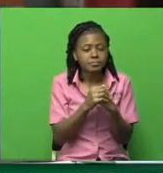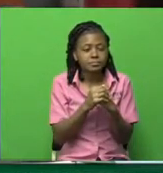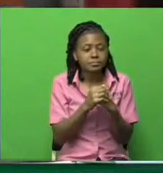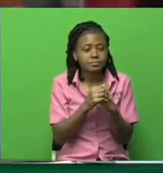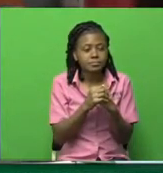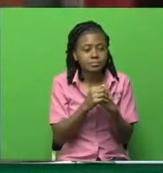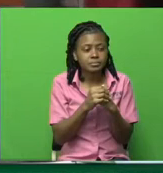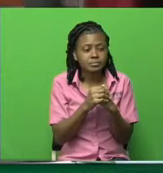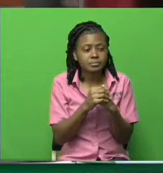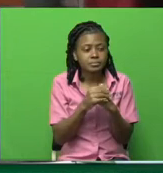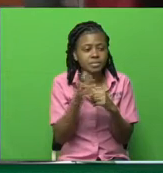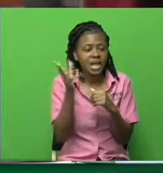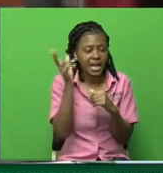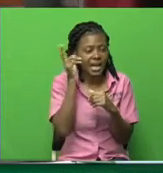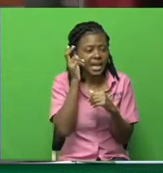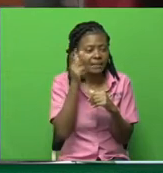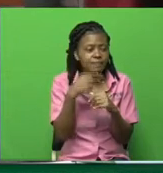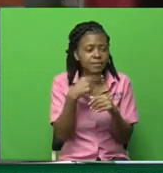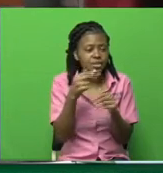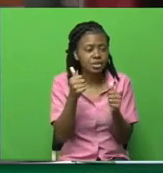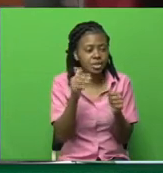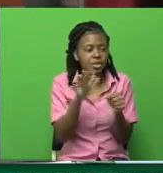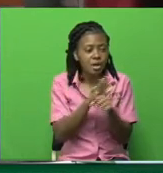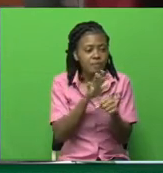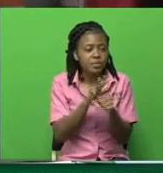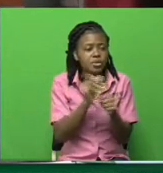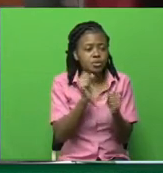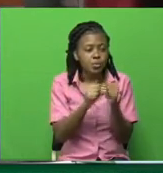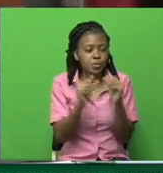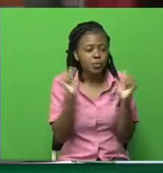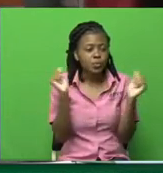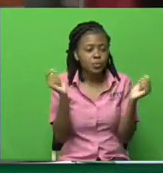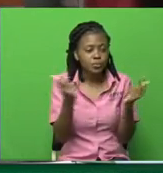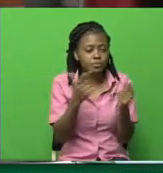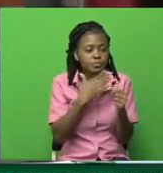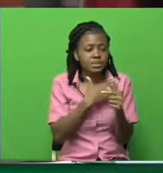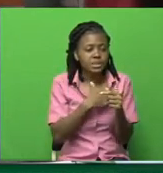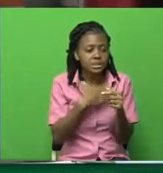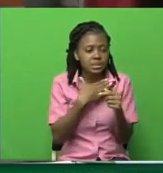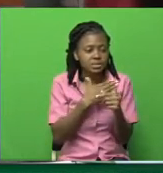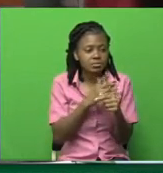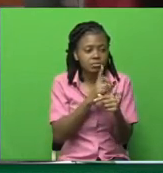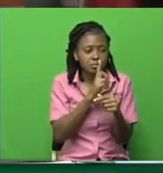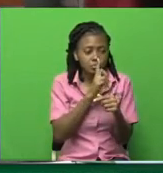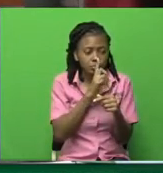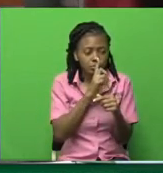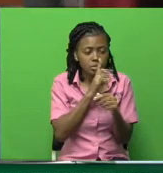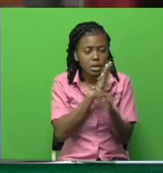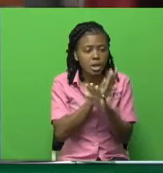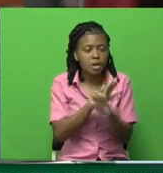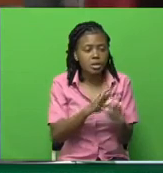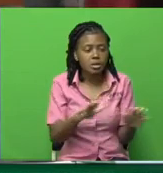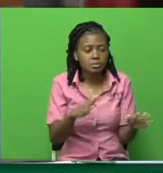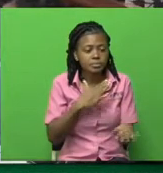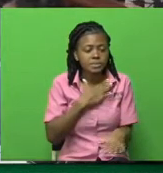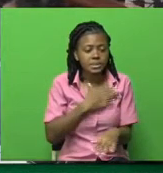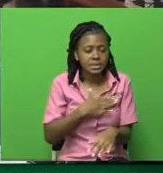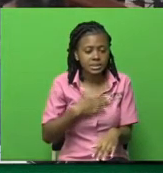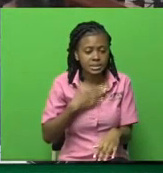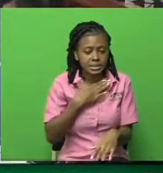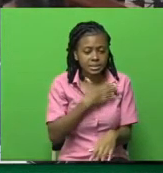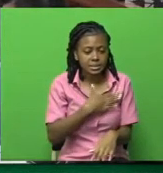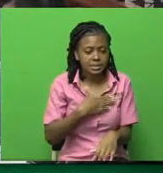asked all members to be guided by standing order 53 with respect to their their volumes continue thank you madam